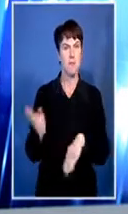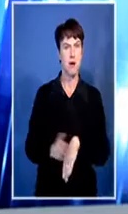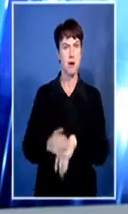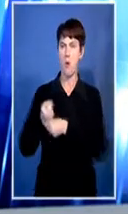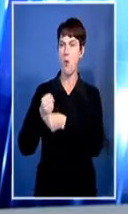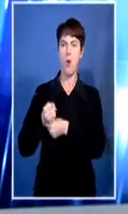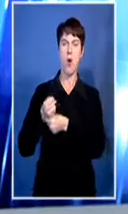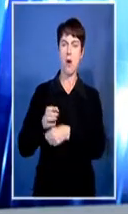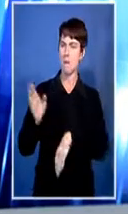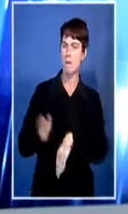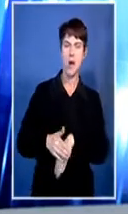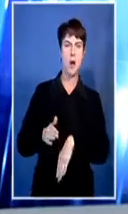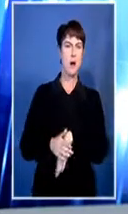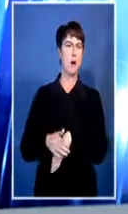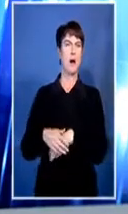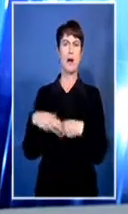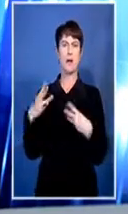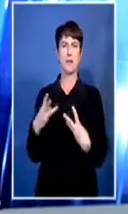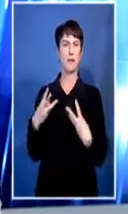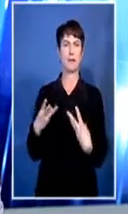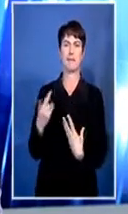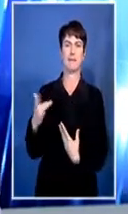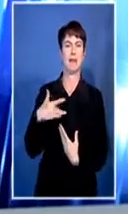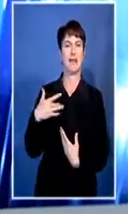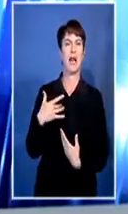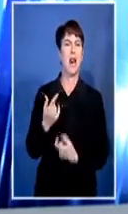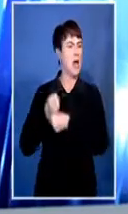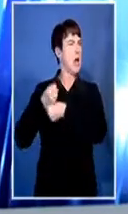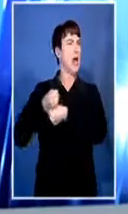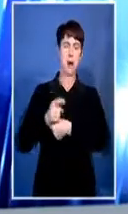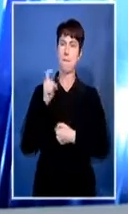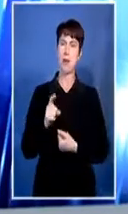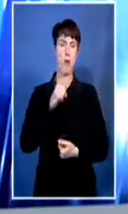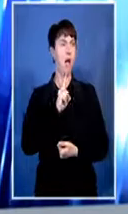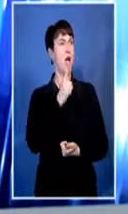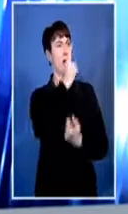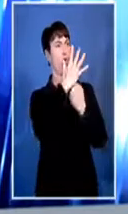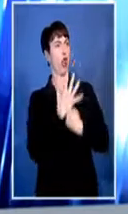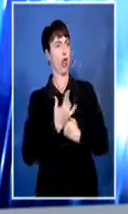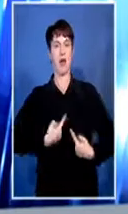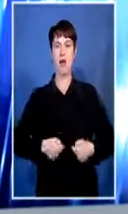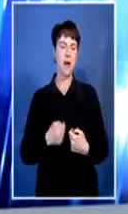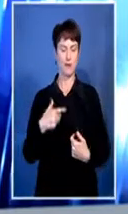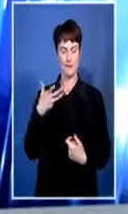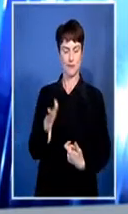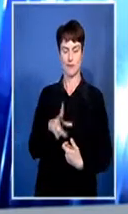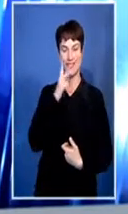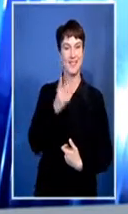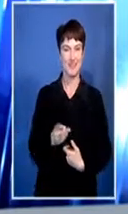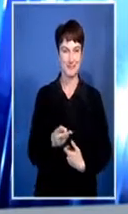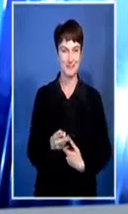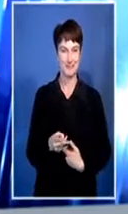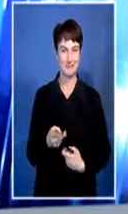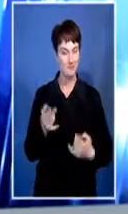further protests in the streets. We don't see people seeing that as their only way of making their voices heard. And given that much of